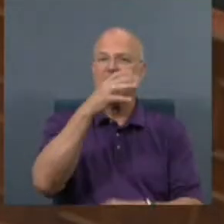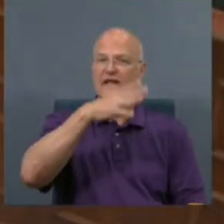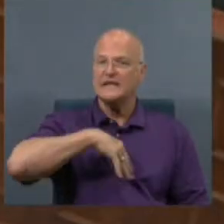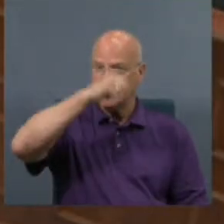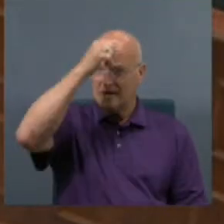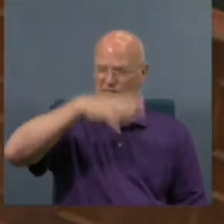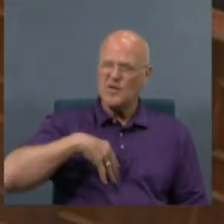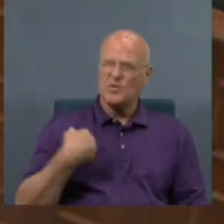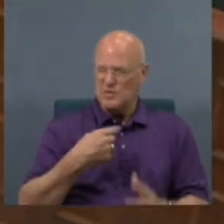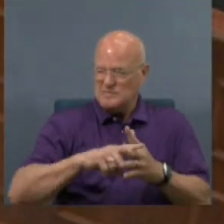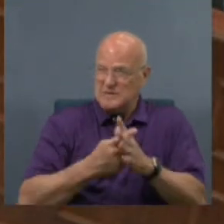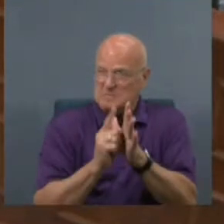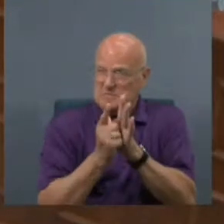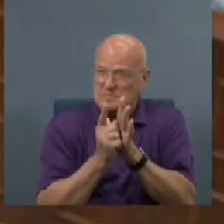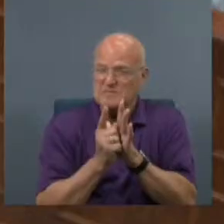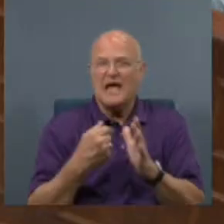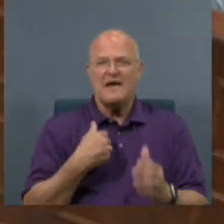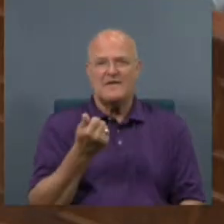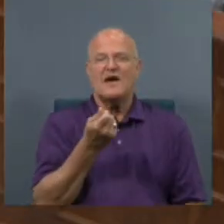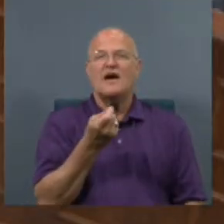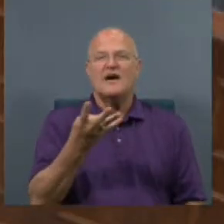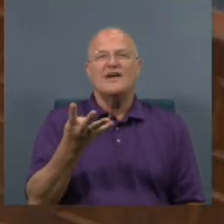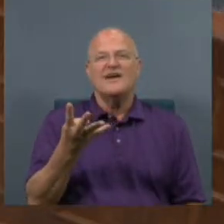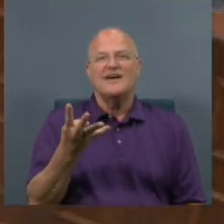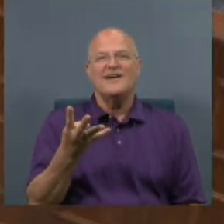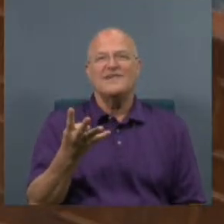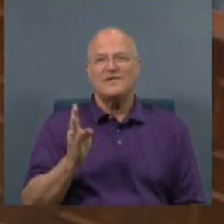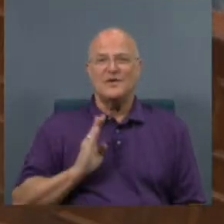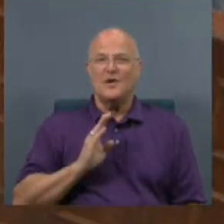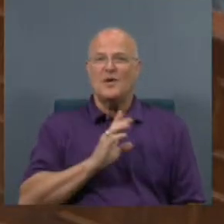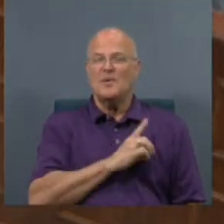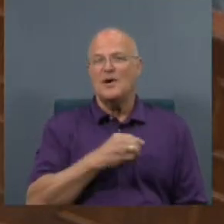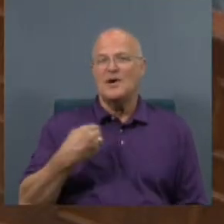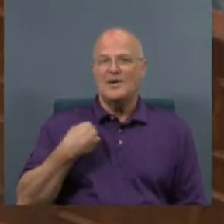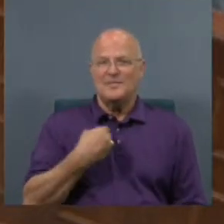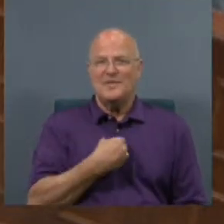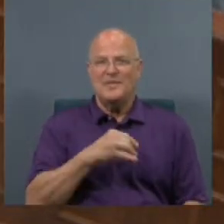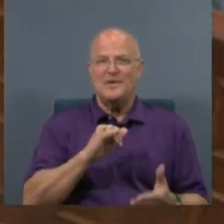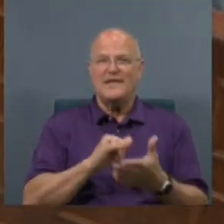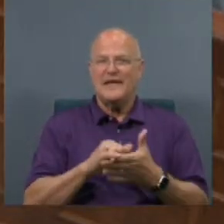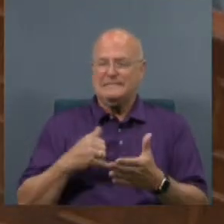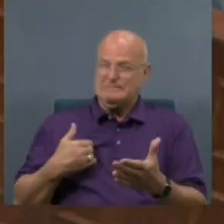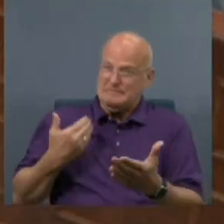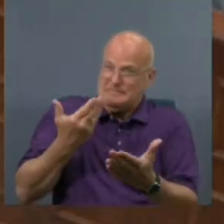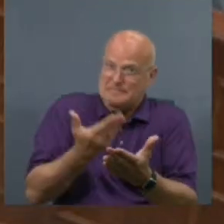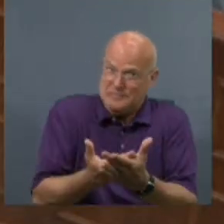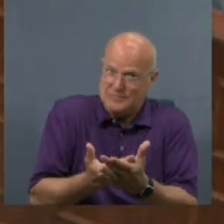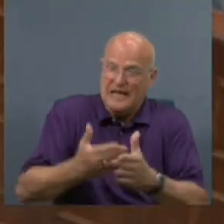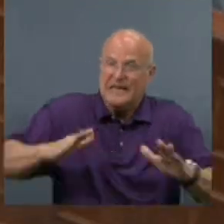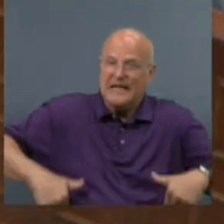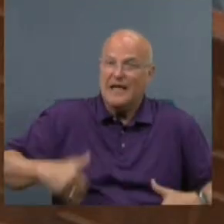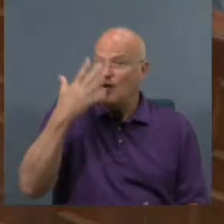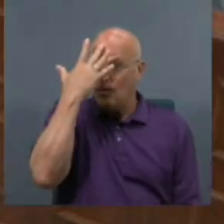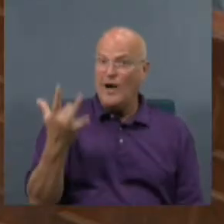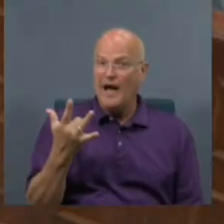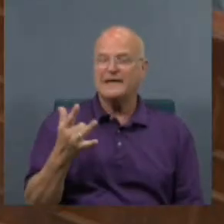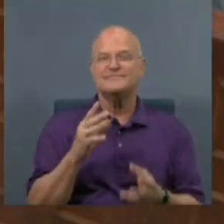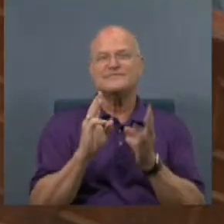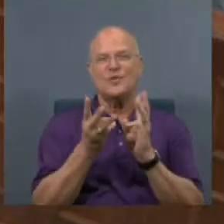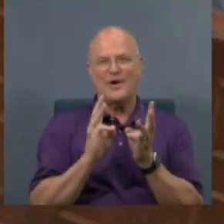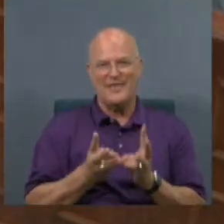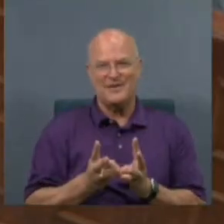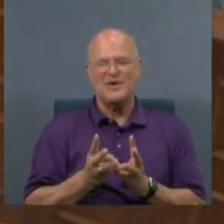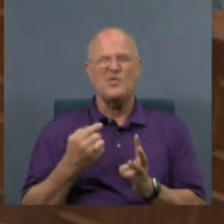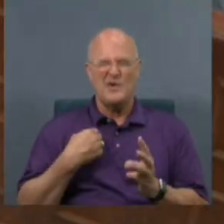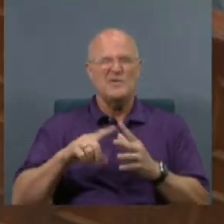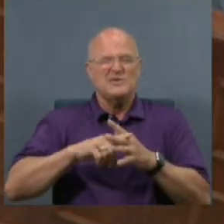going to start momentarily here. We have a few board members getting in here due to the weather. So just please bear with us. We're going to